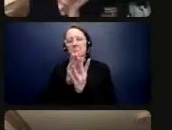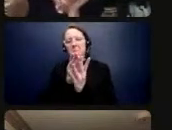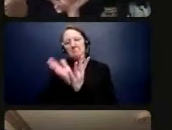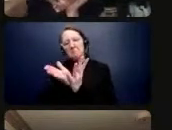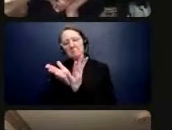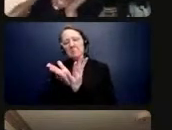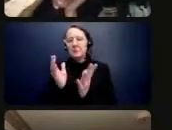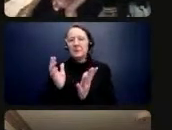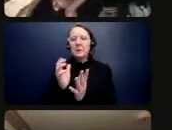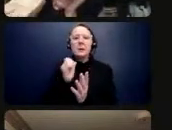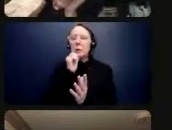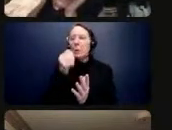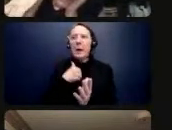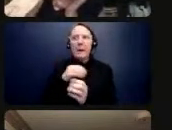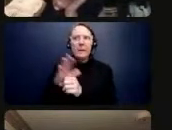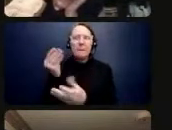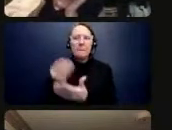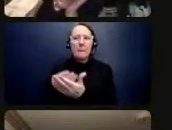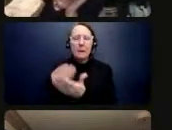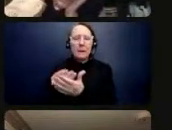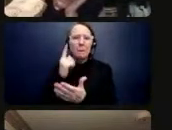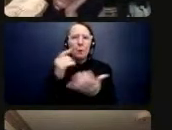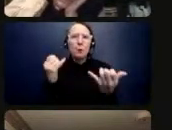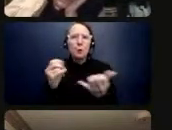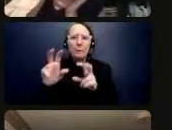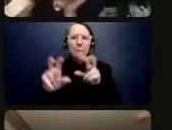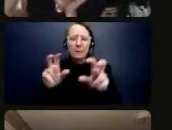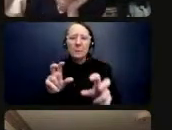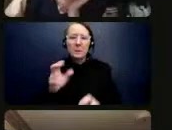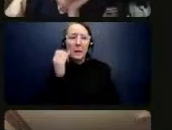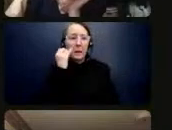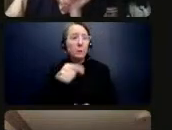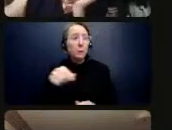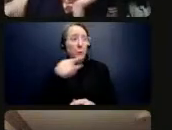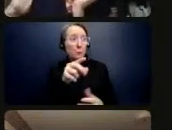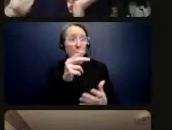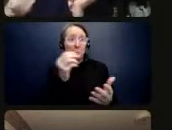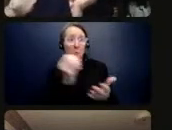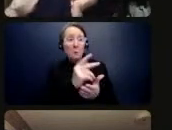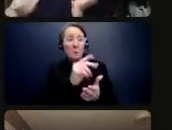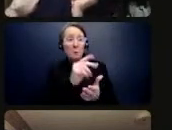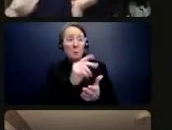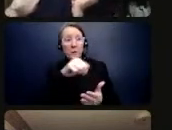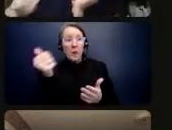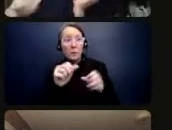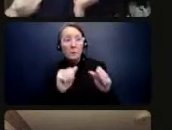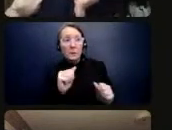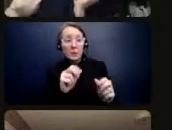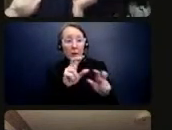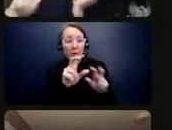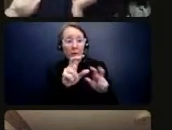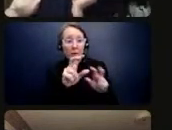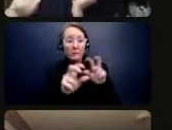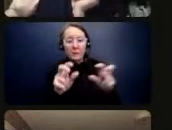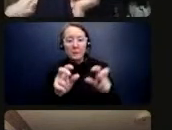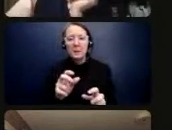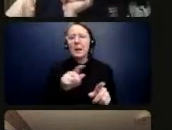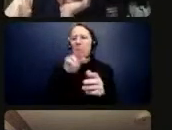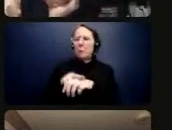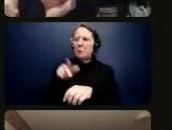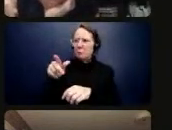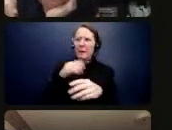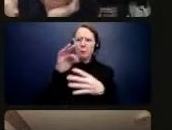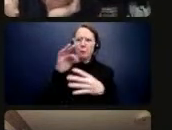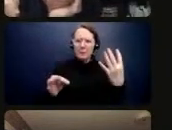current investments, and if you guys approved all the other potential investments. And of course, there's choices here. You could not do